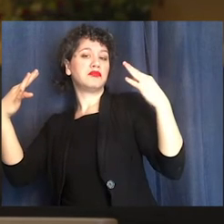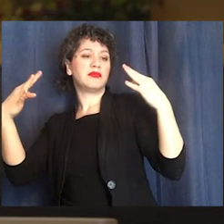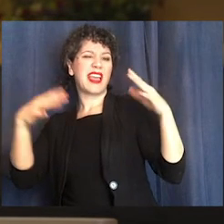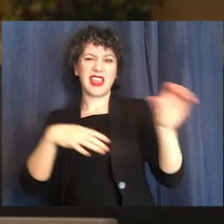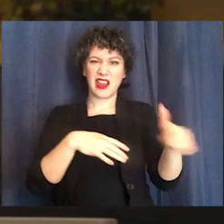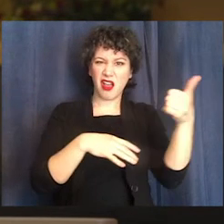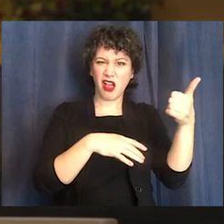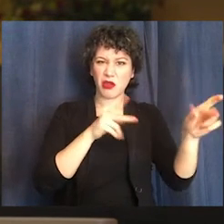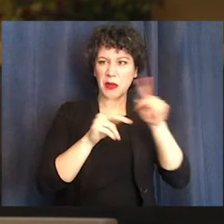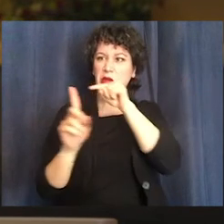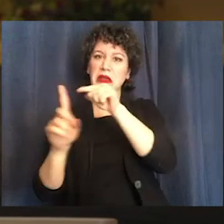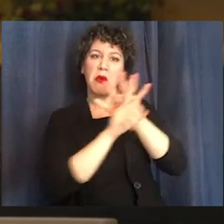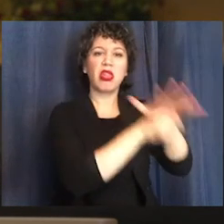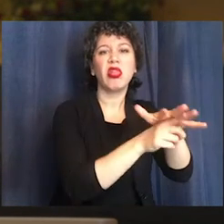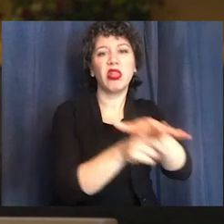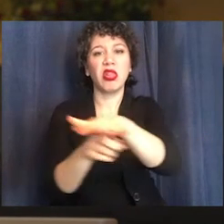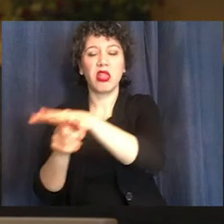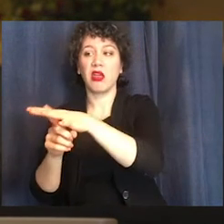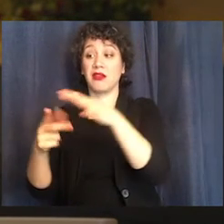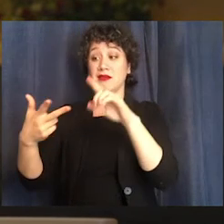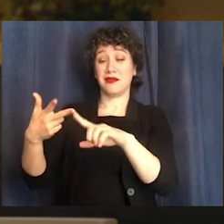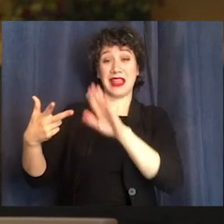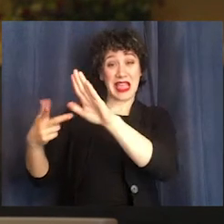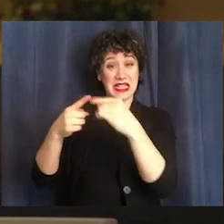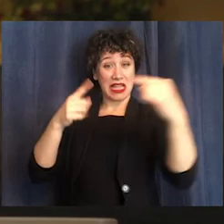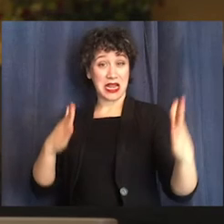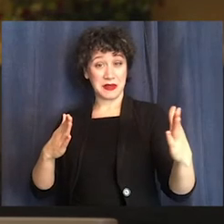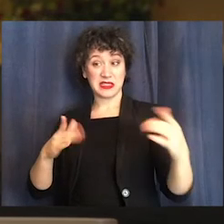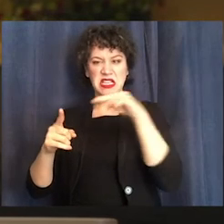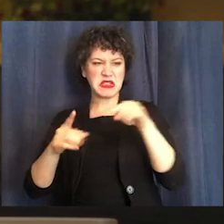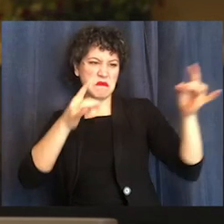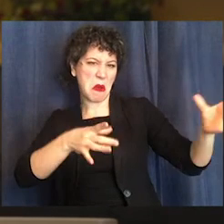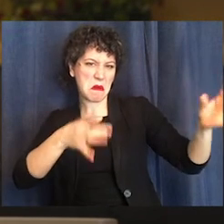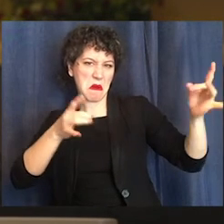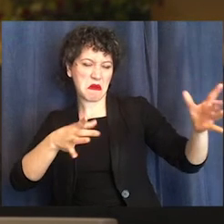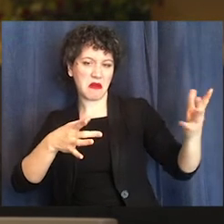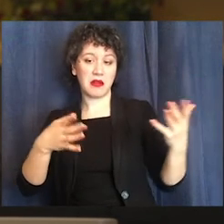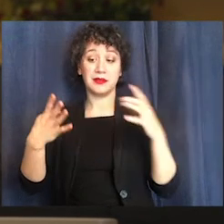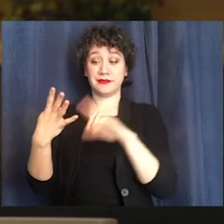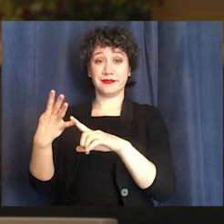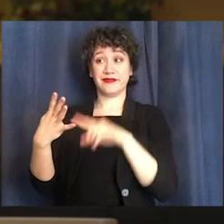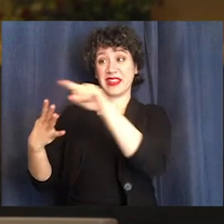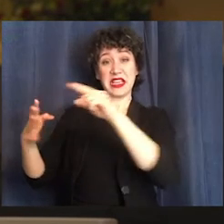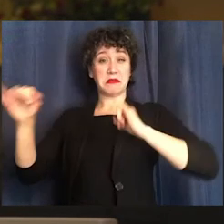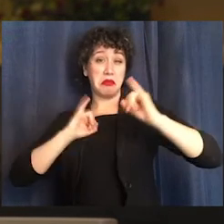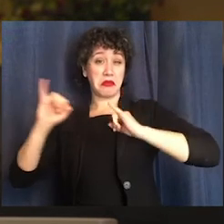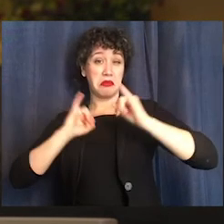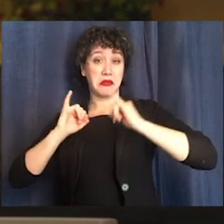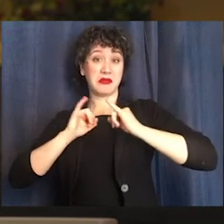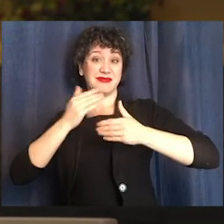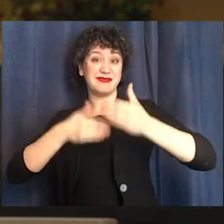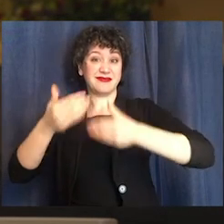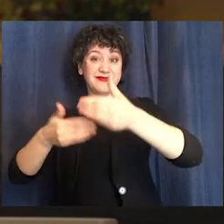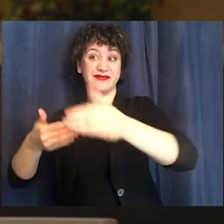hatred toward his adversaries. Ultimately, his narcissistic ways of coping with adversity becomes his demise. When